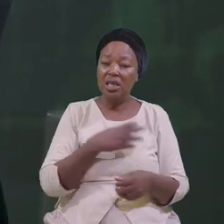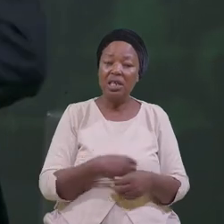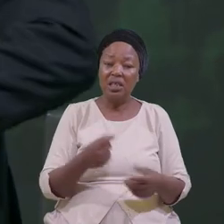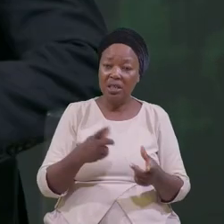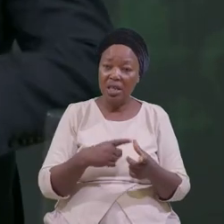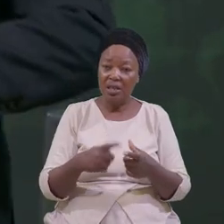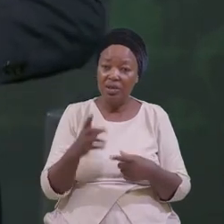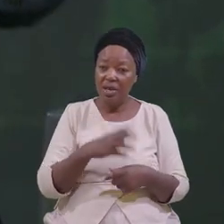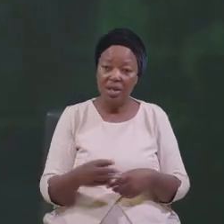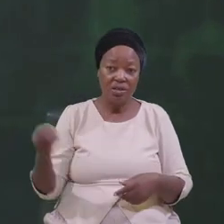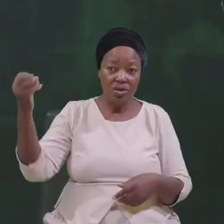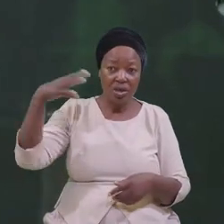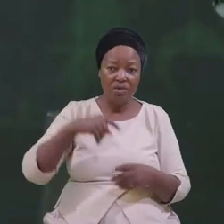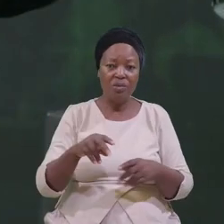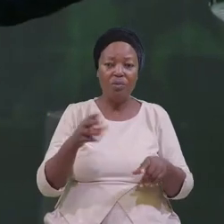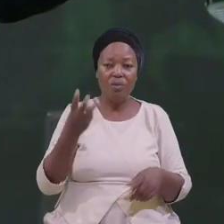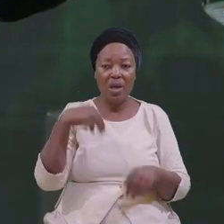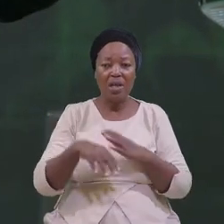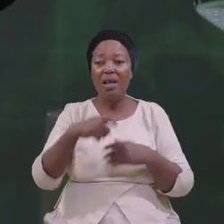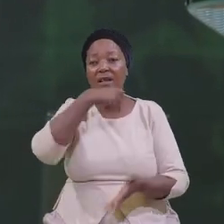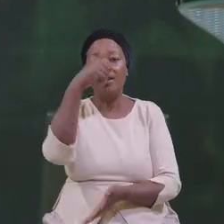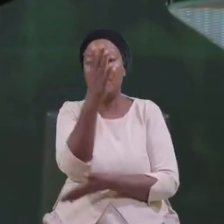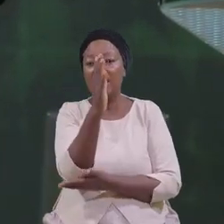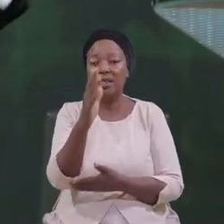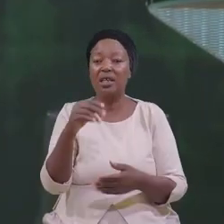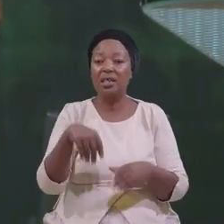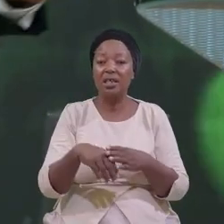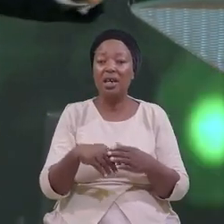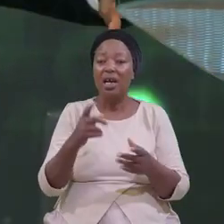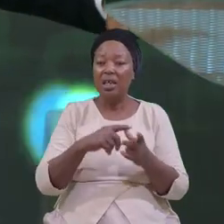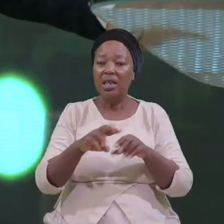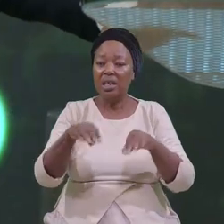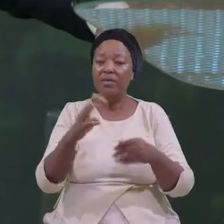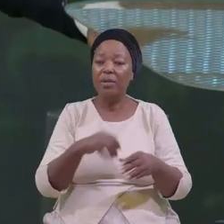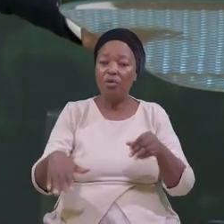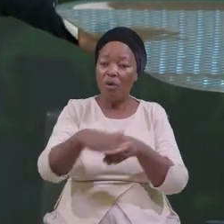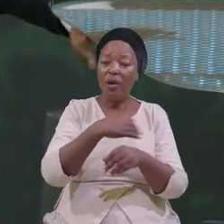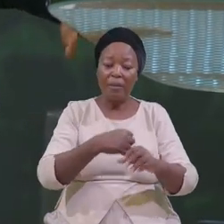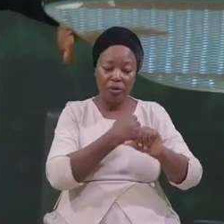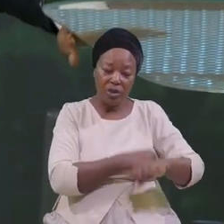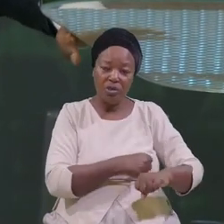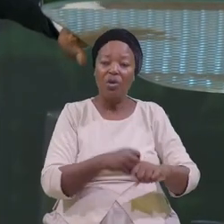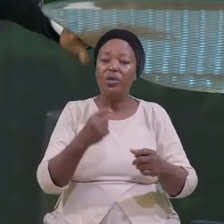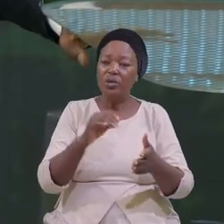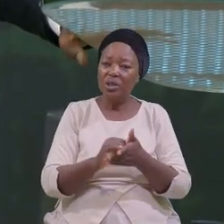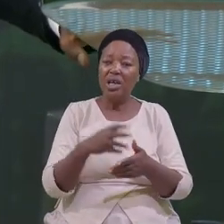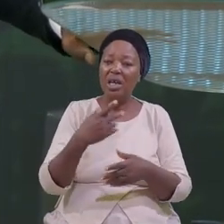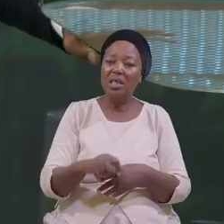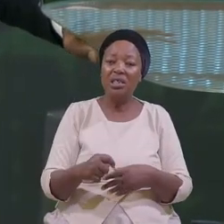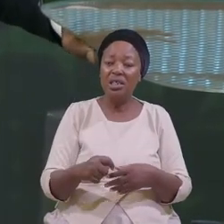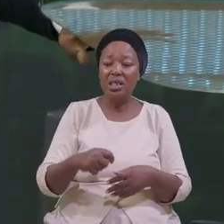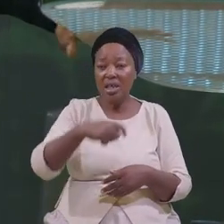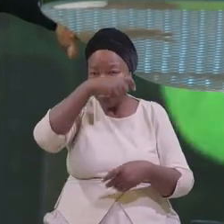desert, in the wilderness, and he gave them cover. He gave them protection so that the heat of the